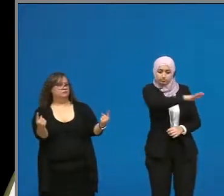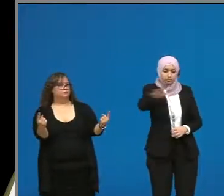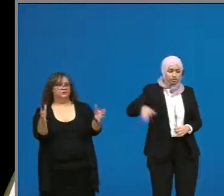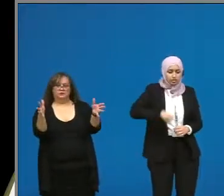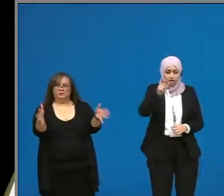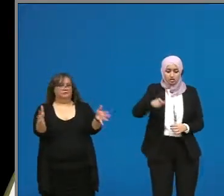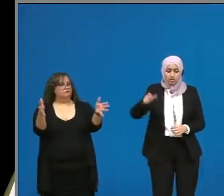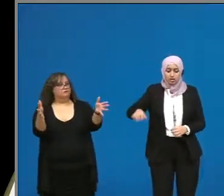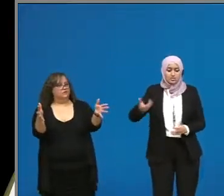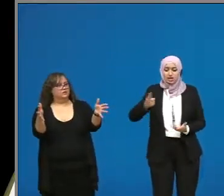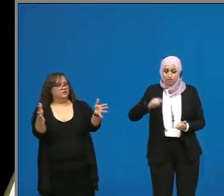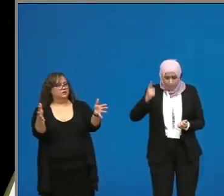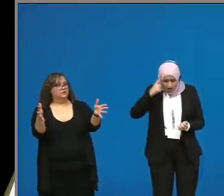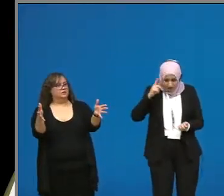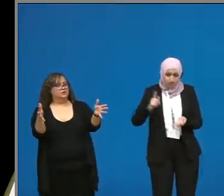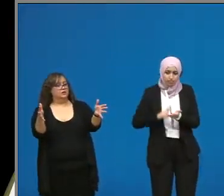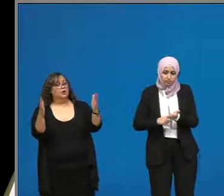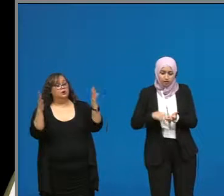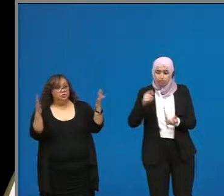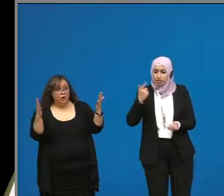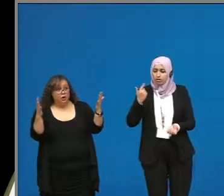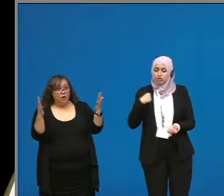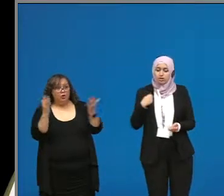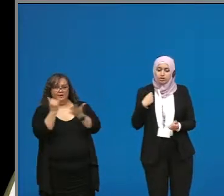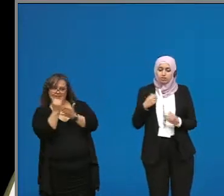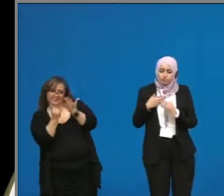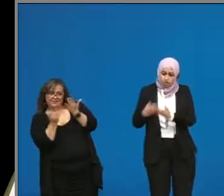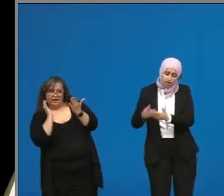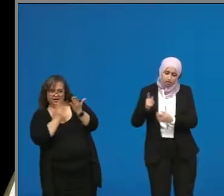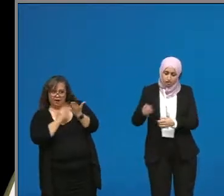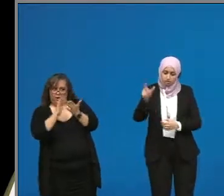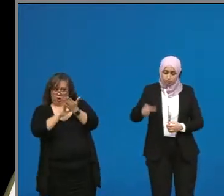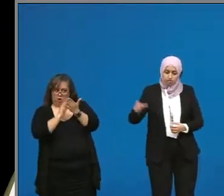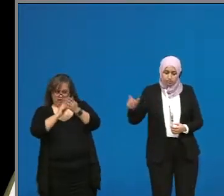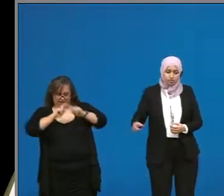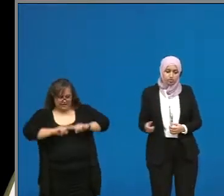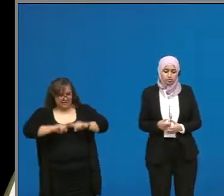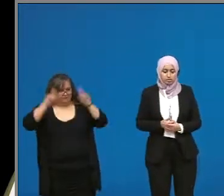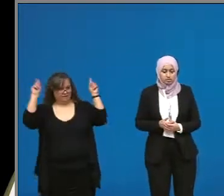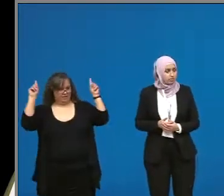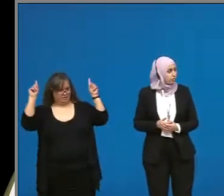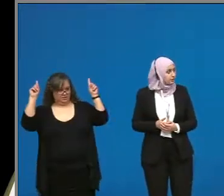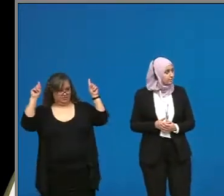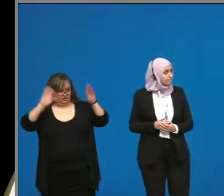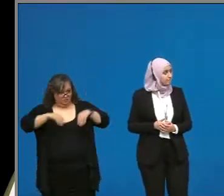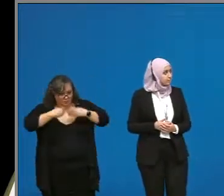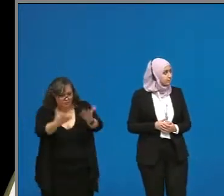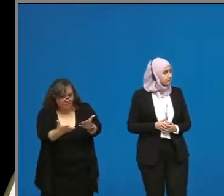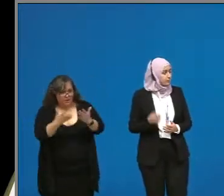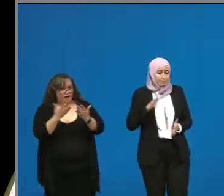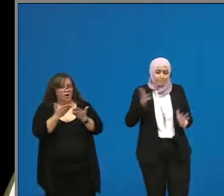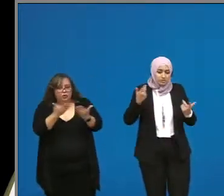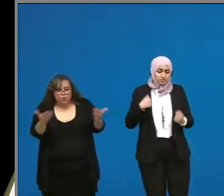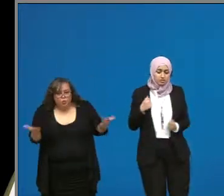behind. What if we design our learning differently and we supply them with the tools and the technology and the learning approaches that can